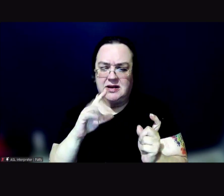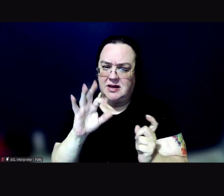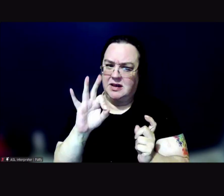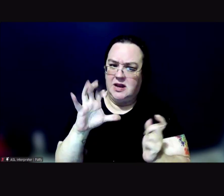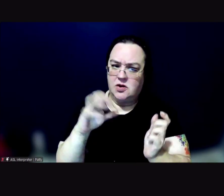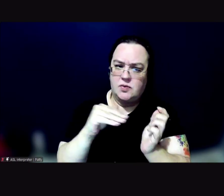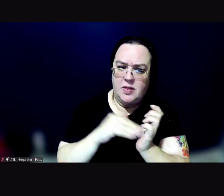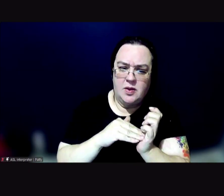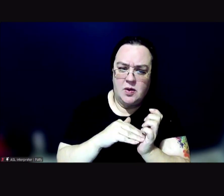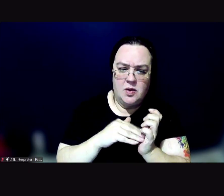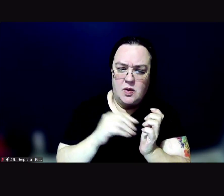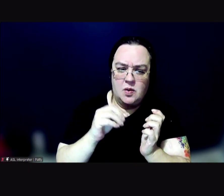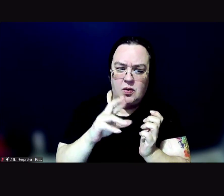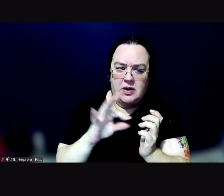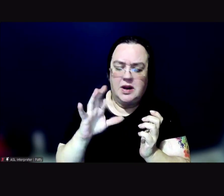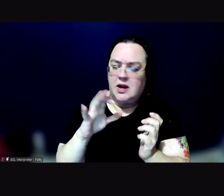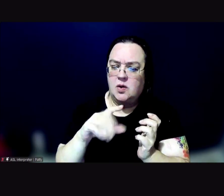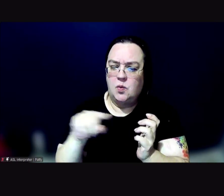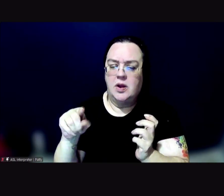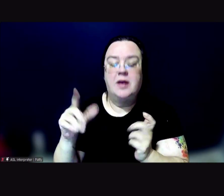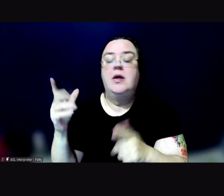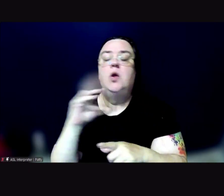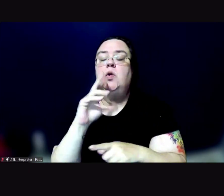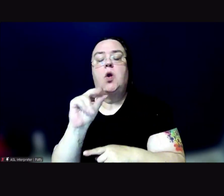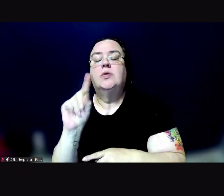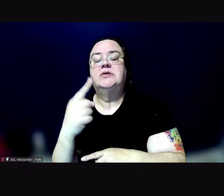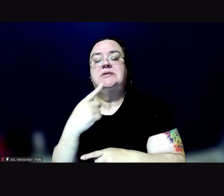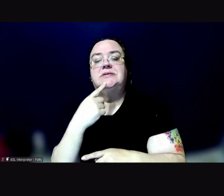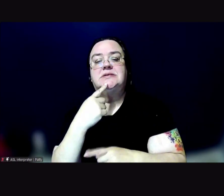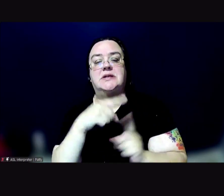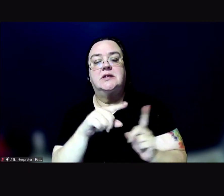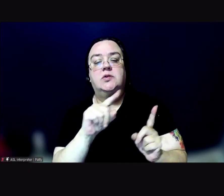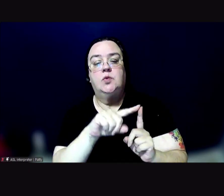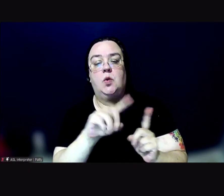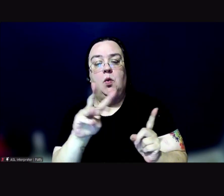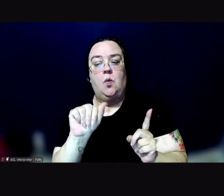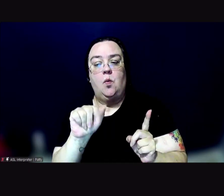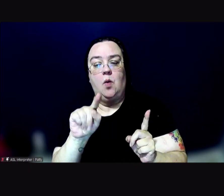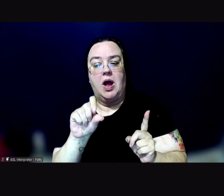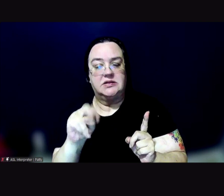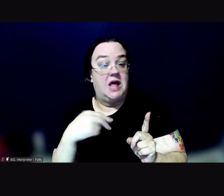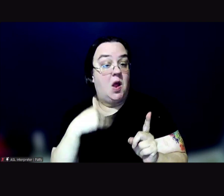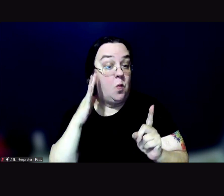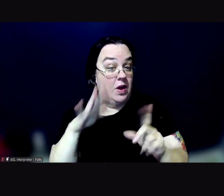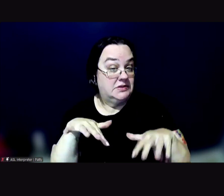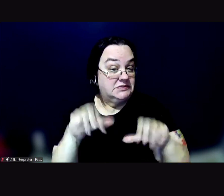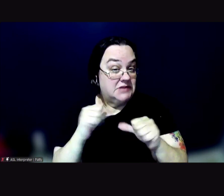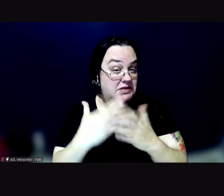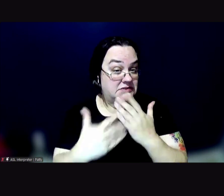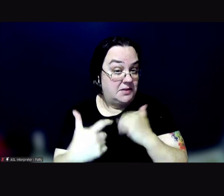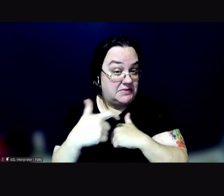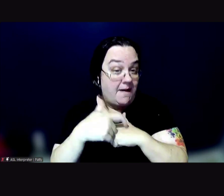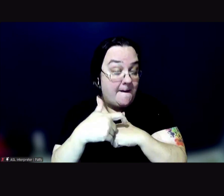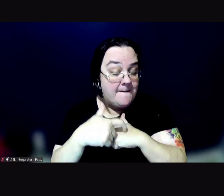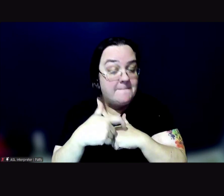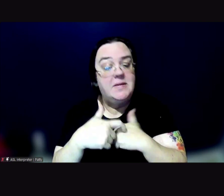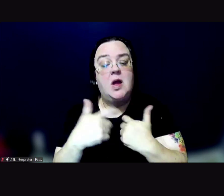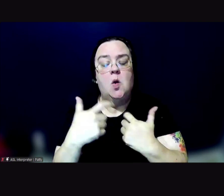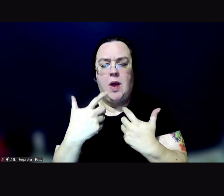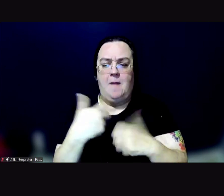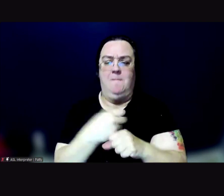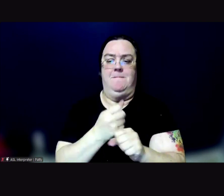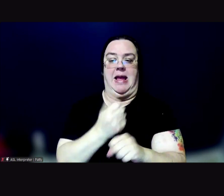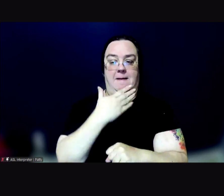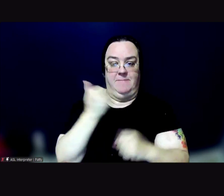900,000, or is it 900 or whatever? No, I just indicated to Councilmember Watson that I was going to take some time to make a better decision, and I